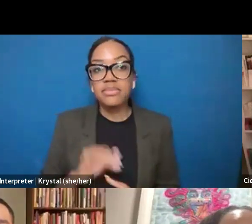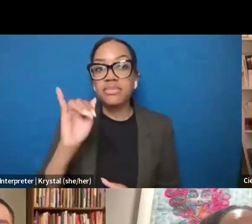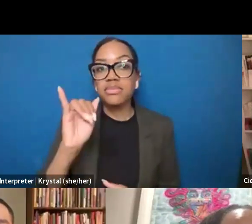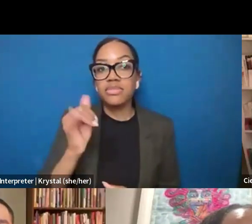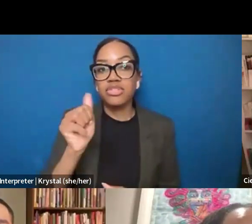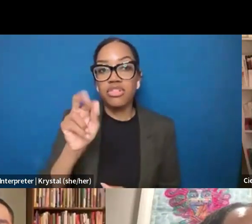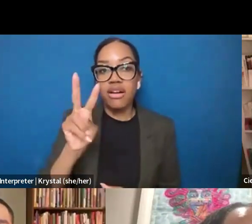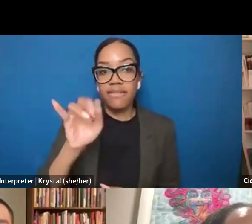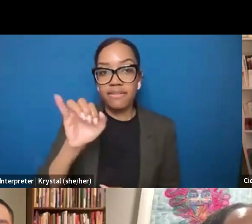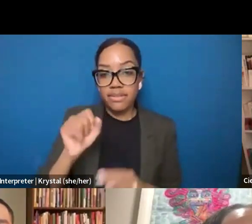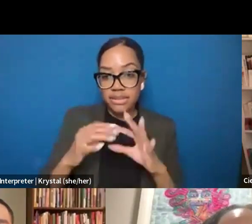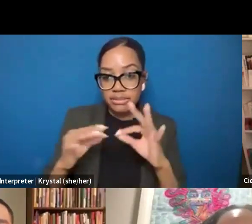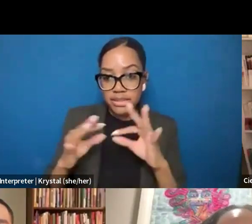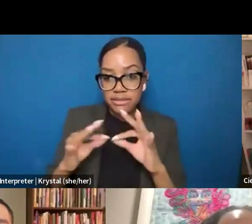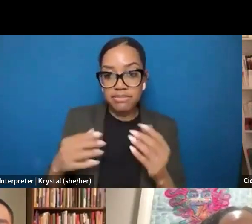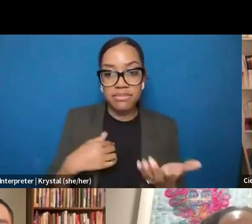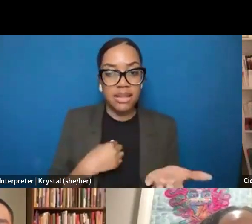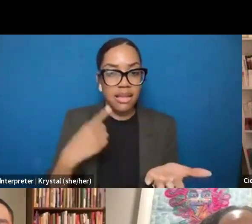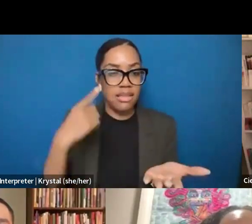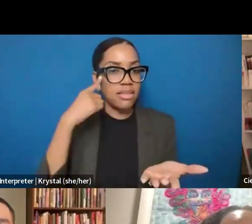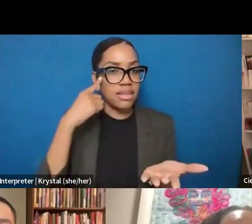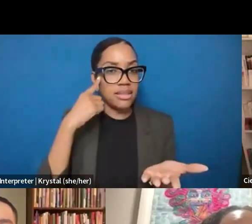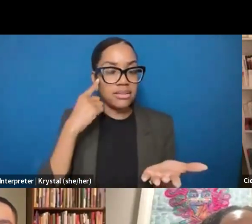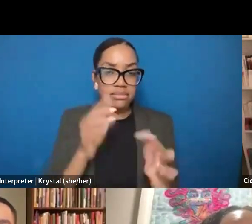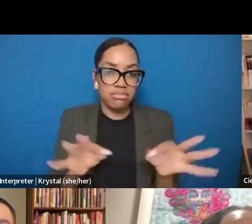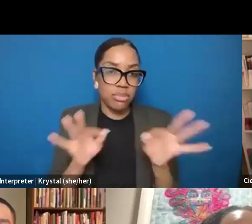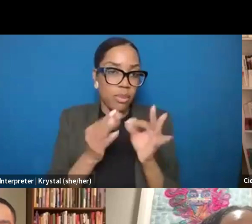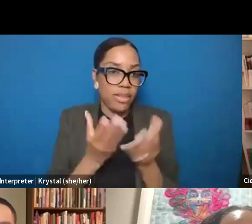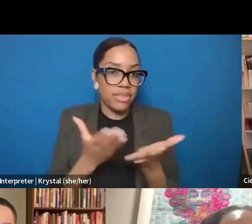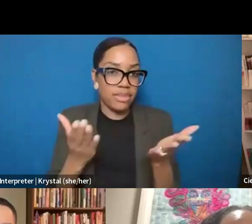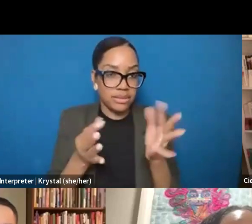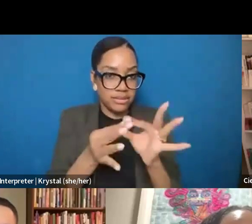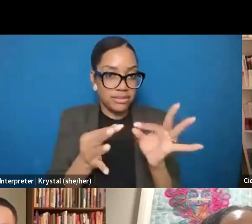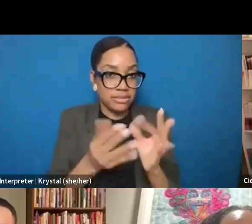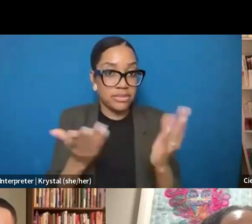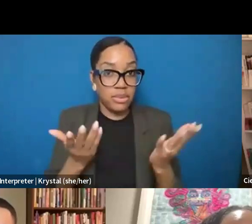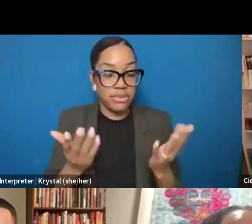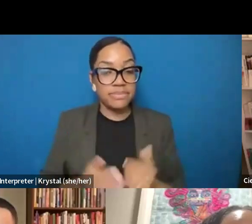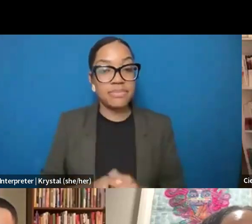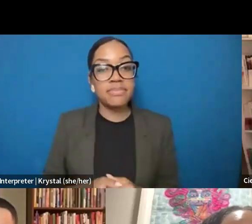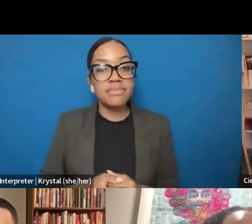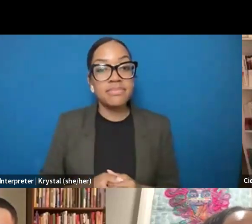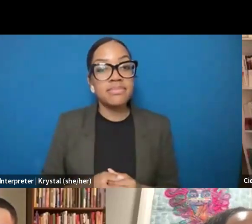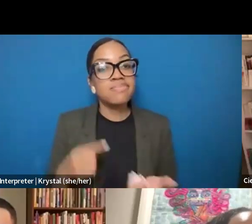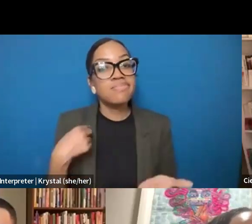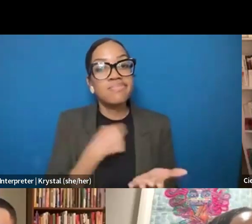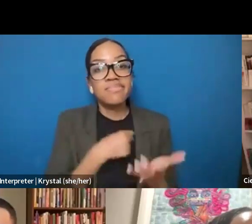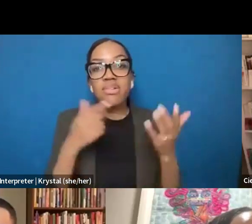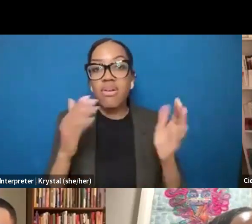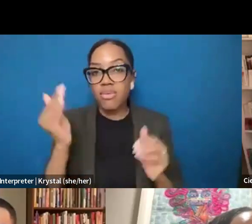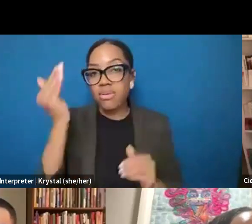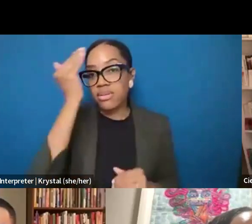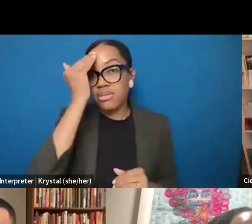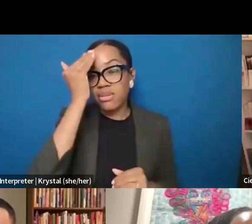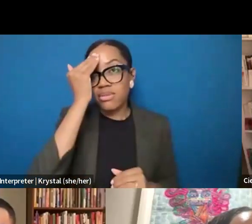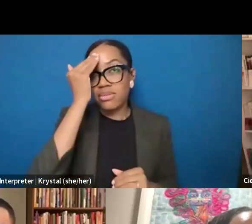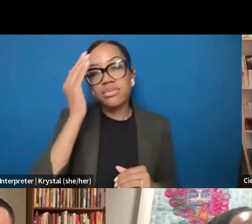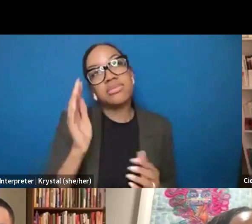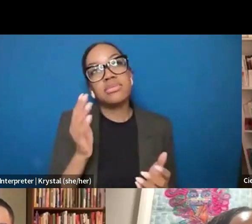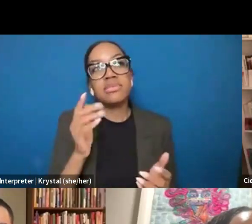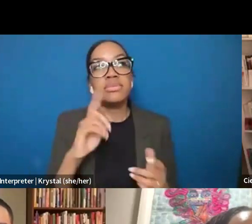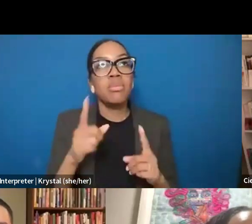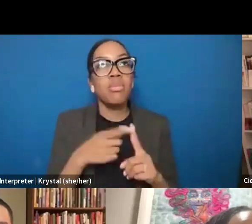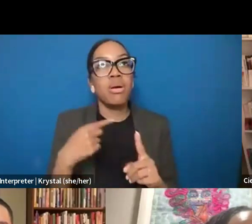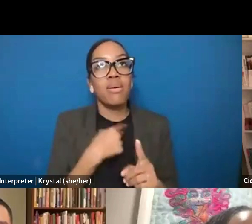important things to kind of lift up here is that, so, we know that there's a very, when we think about the kind of